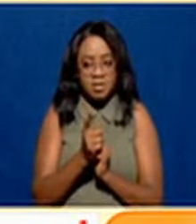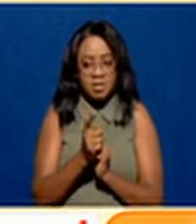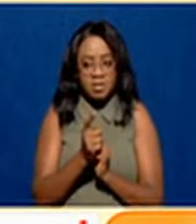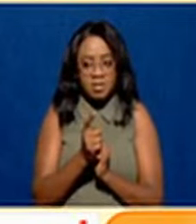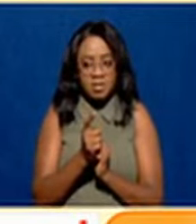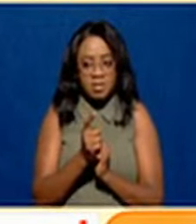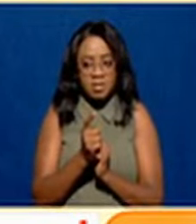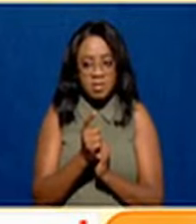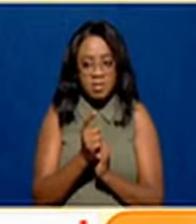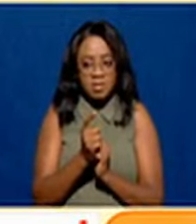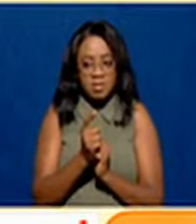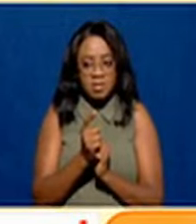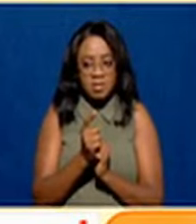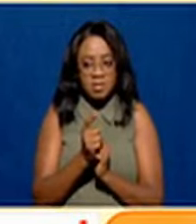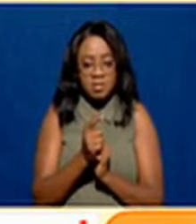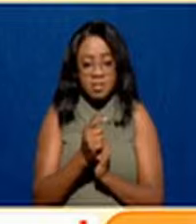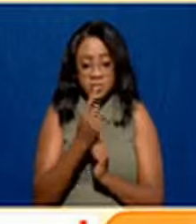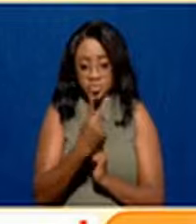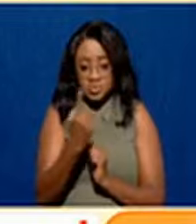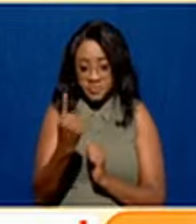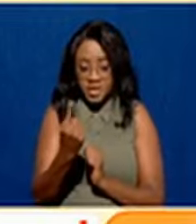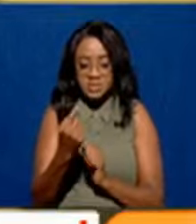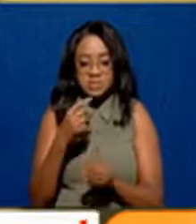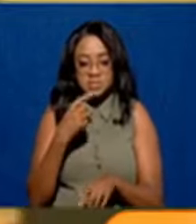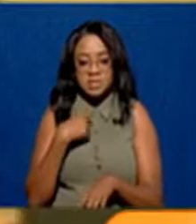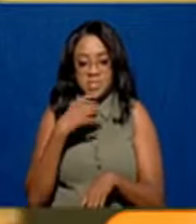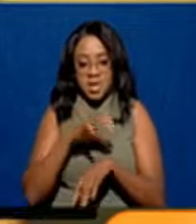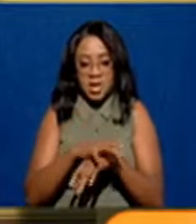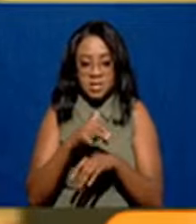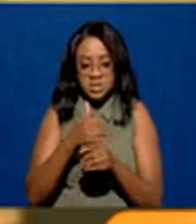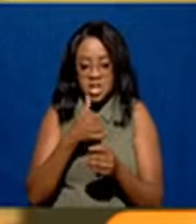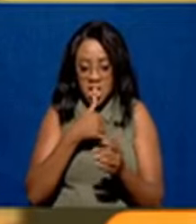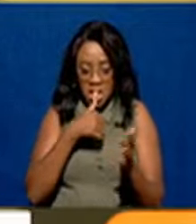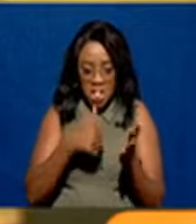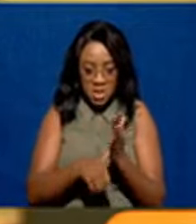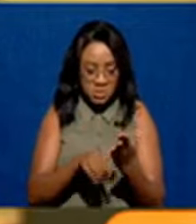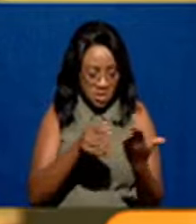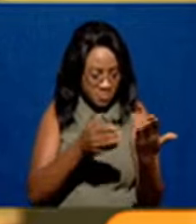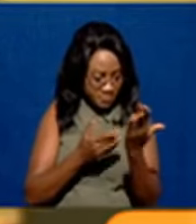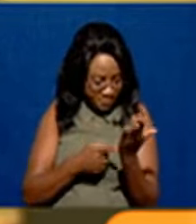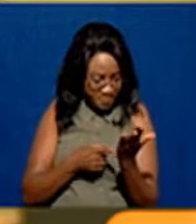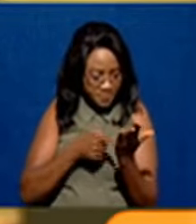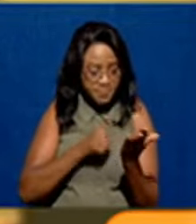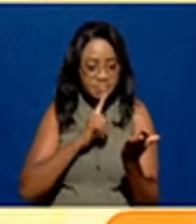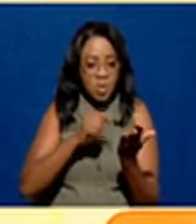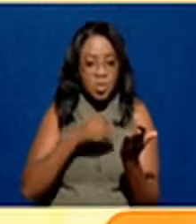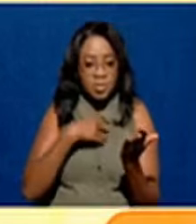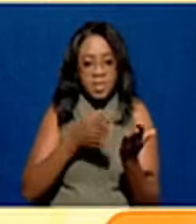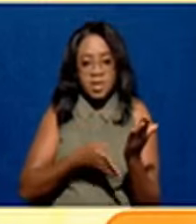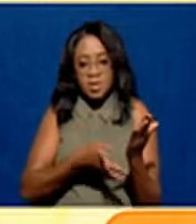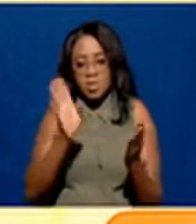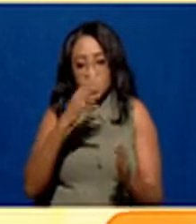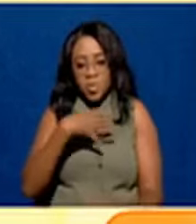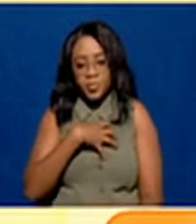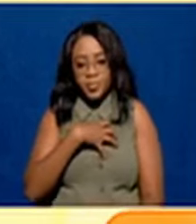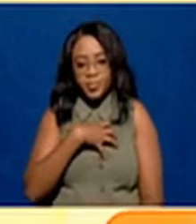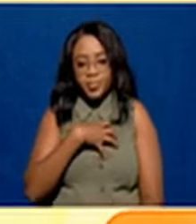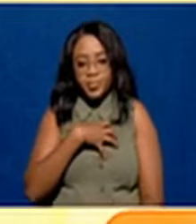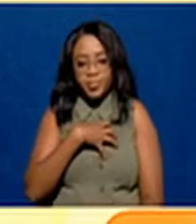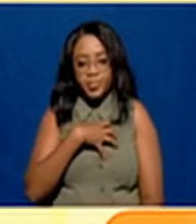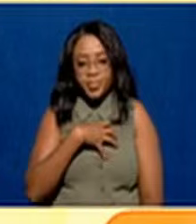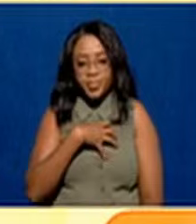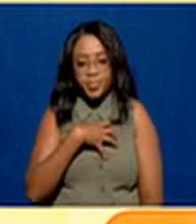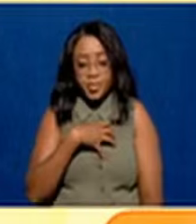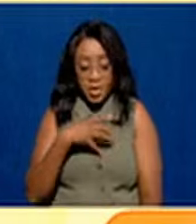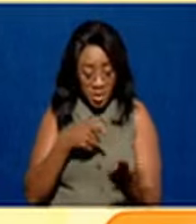20th, Nekapata, 21st, Nekapata discharge instructions. Letter ya kwenda retire. In the instructions